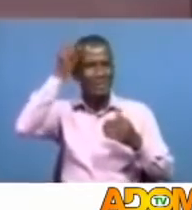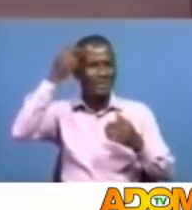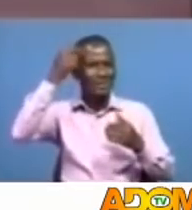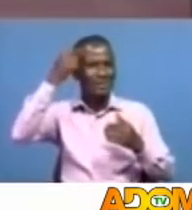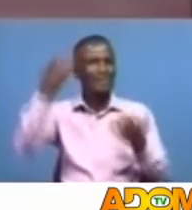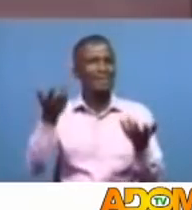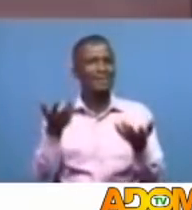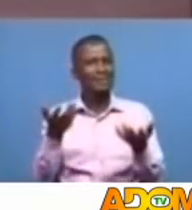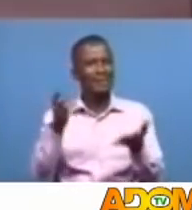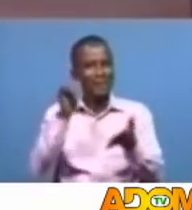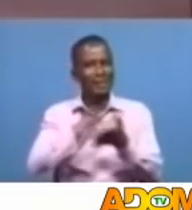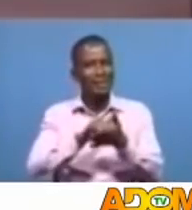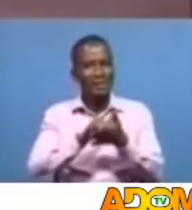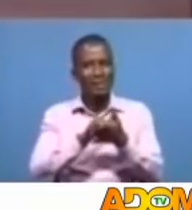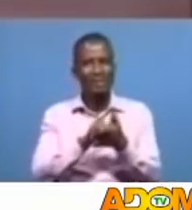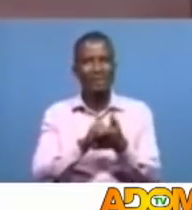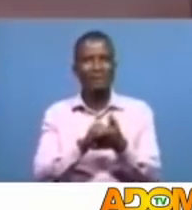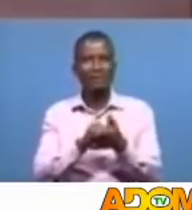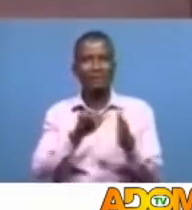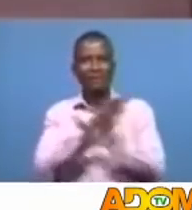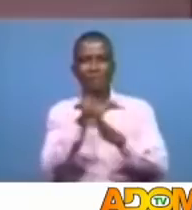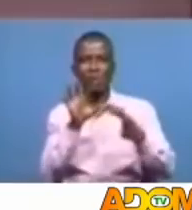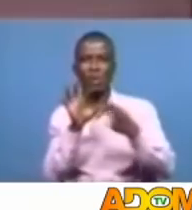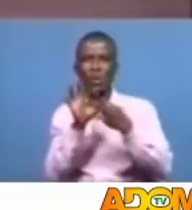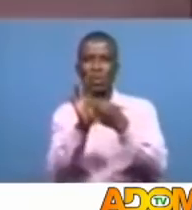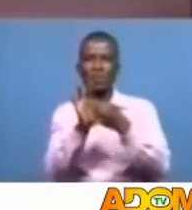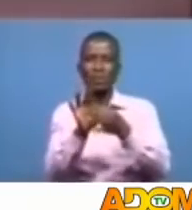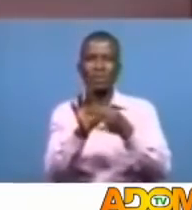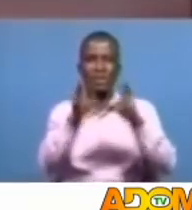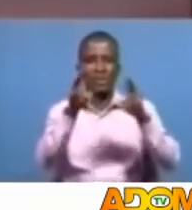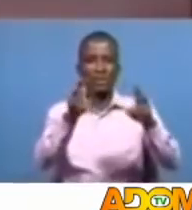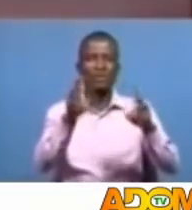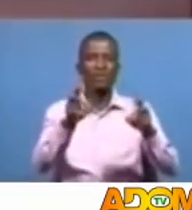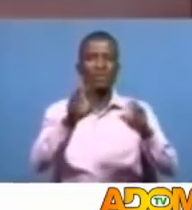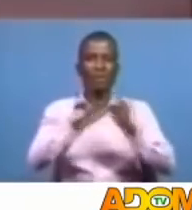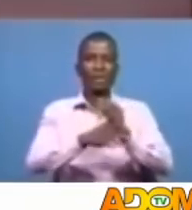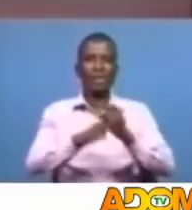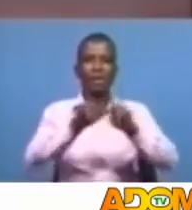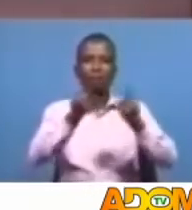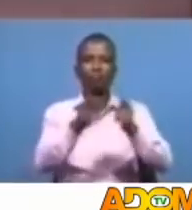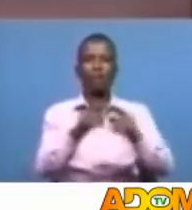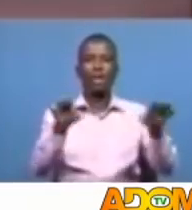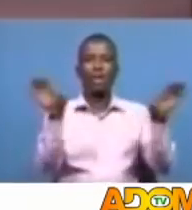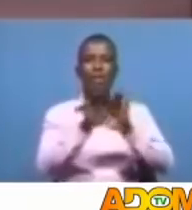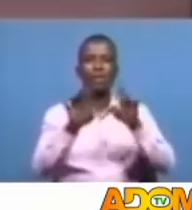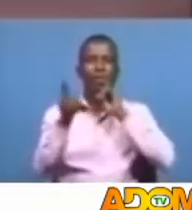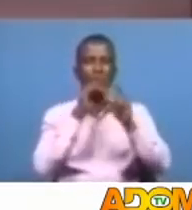this provision cannot relate to a situation where a party has closed his case.